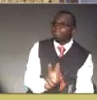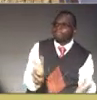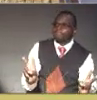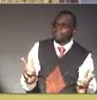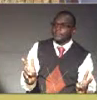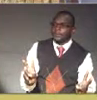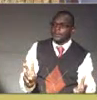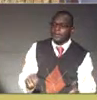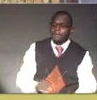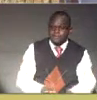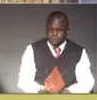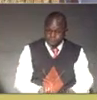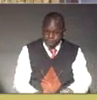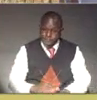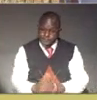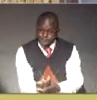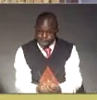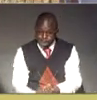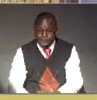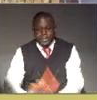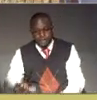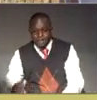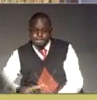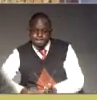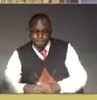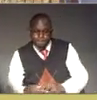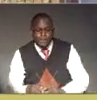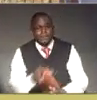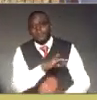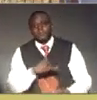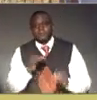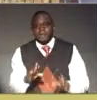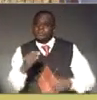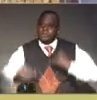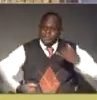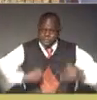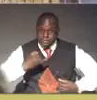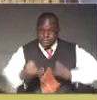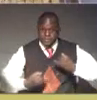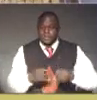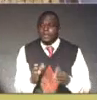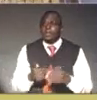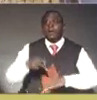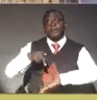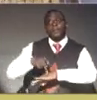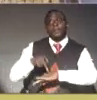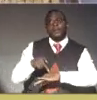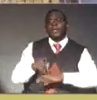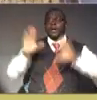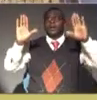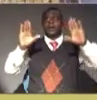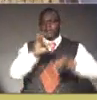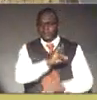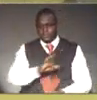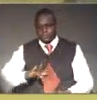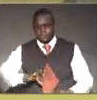and washed their feet and wiped them. No one objected. They were enjoying it until he came to Peter. Peter said, Lord,